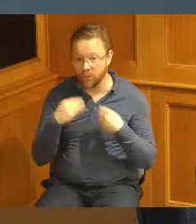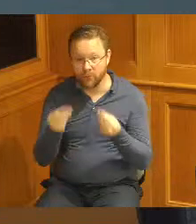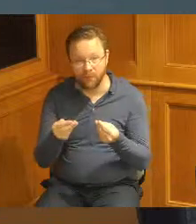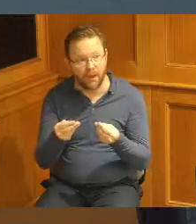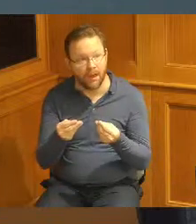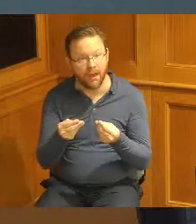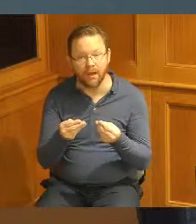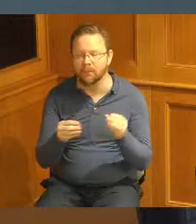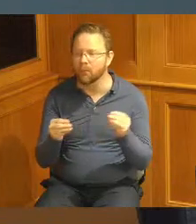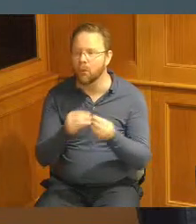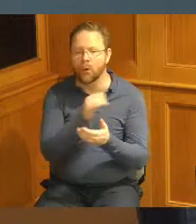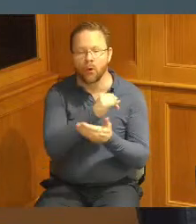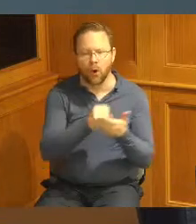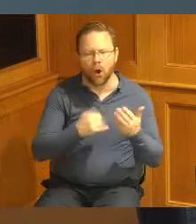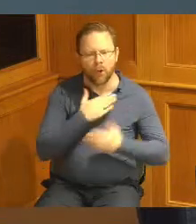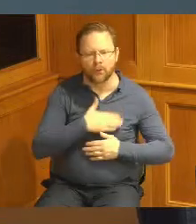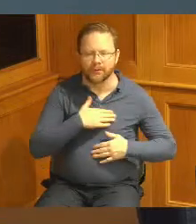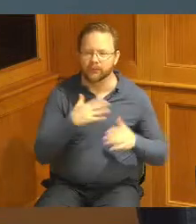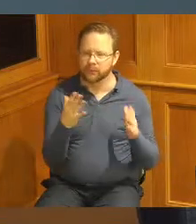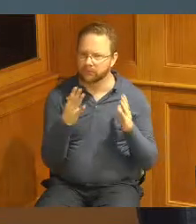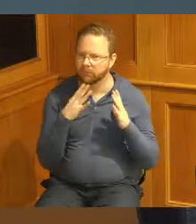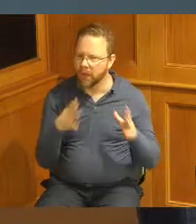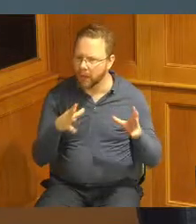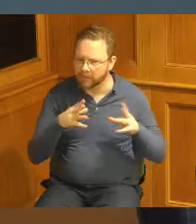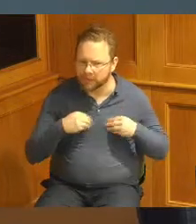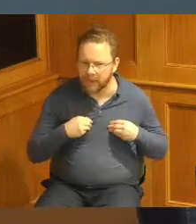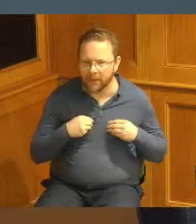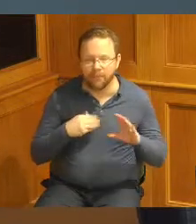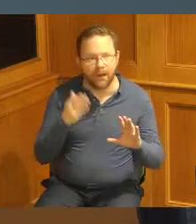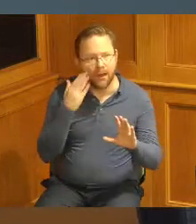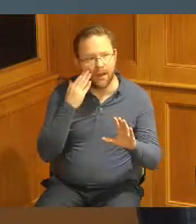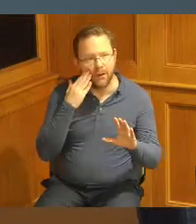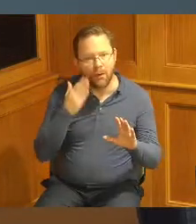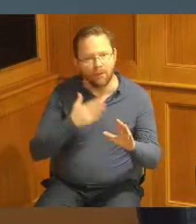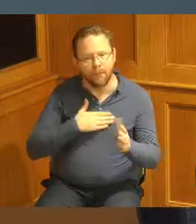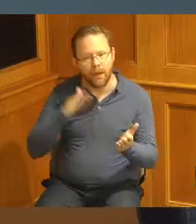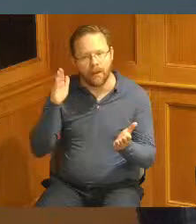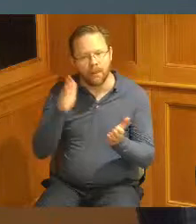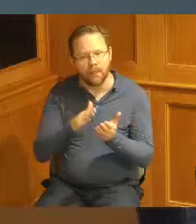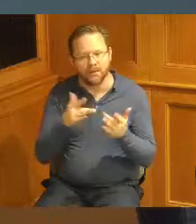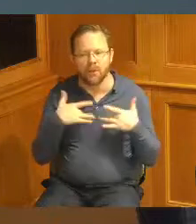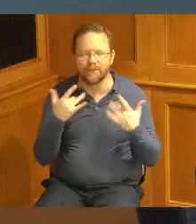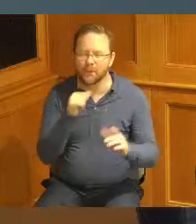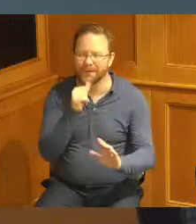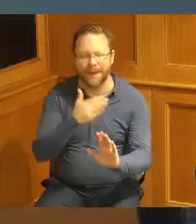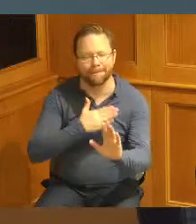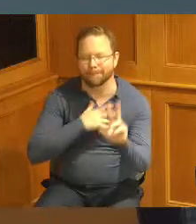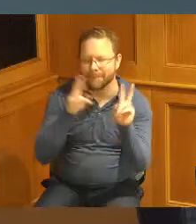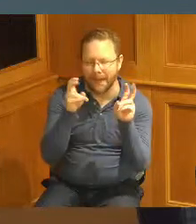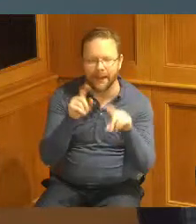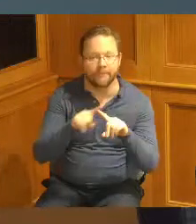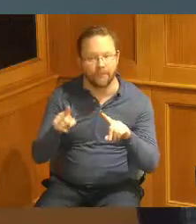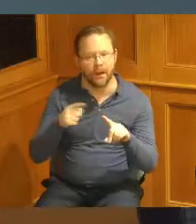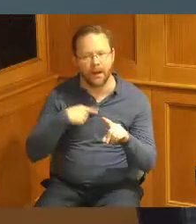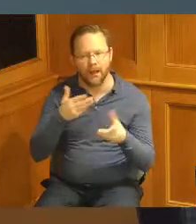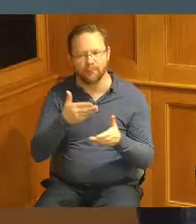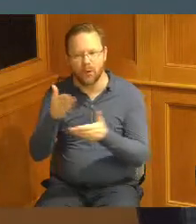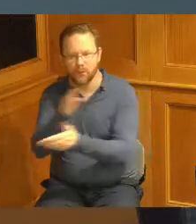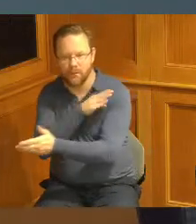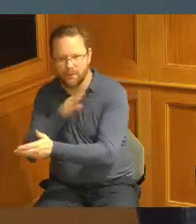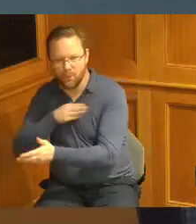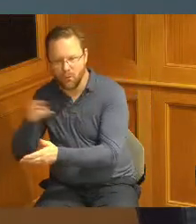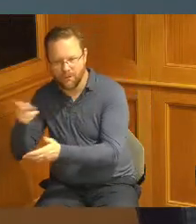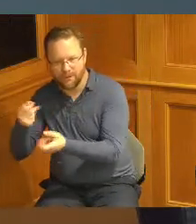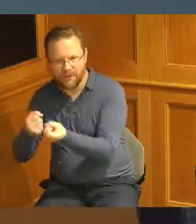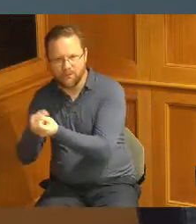additional arts and entertainment, that's fine. I know my small event grant, not mine, I brought it to the board. They are supporting